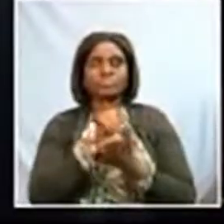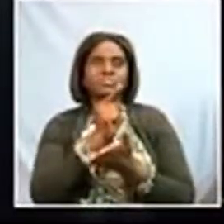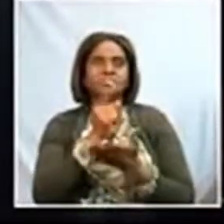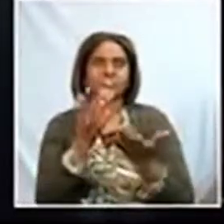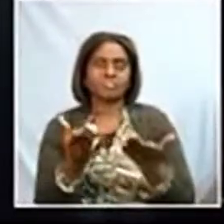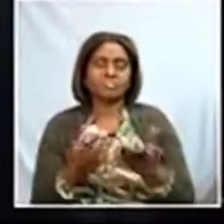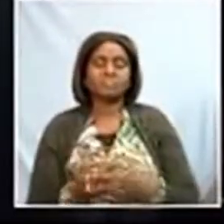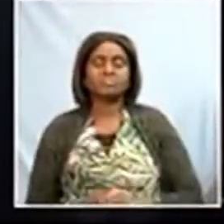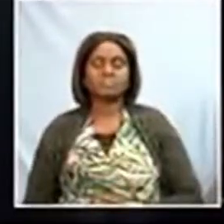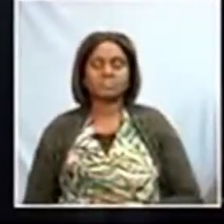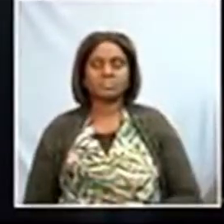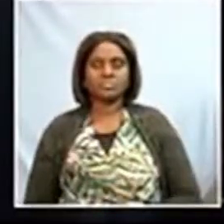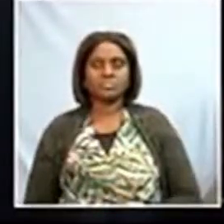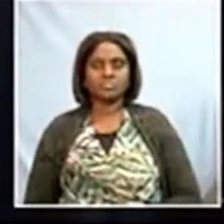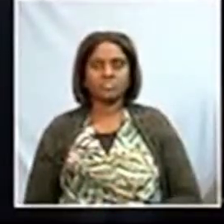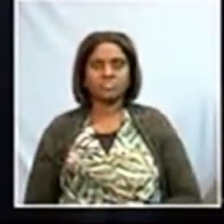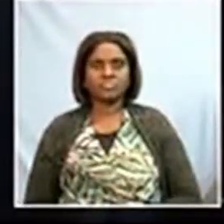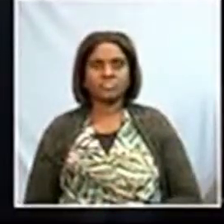contractors?